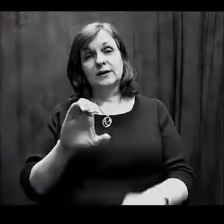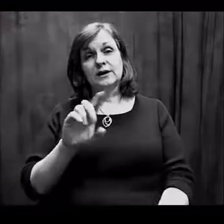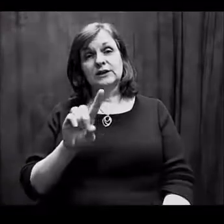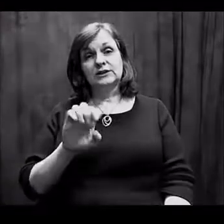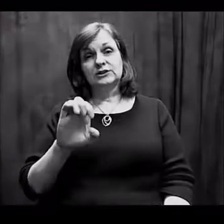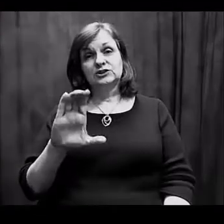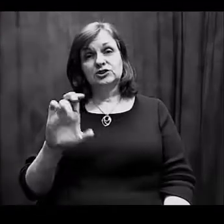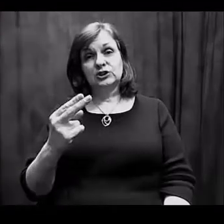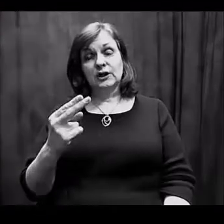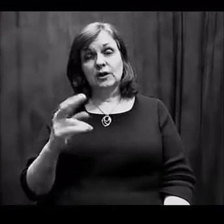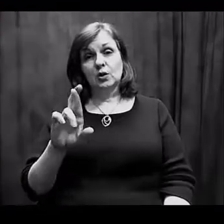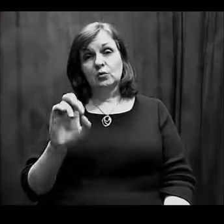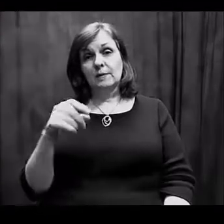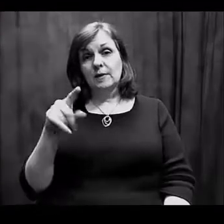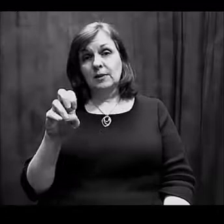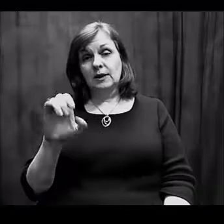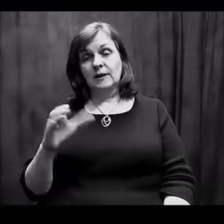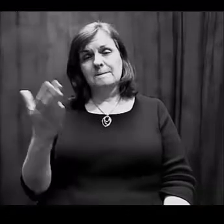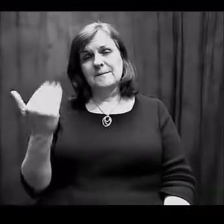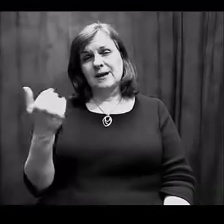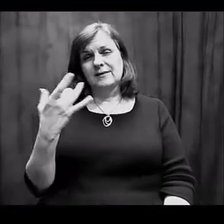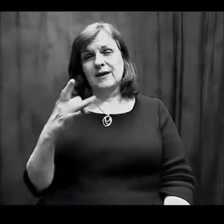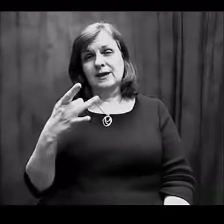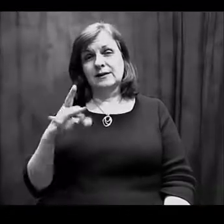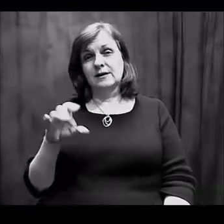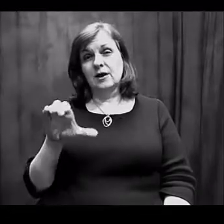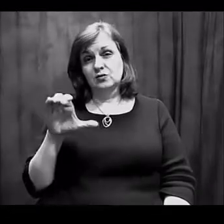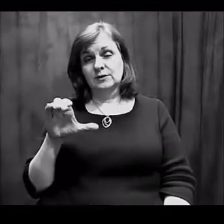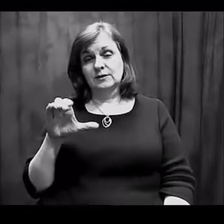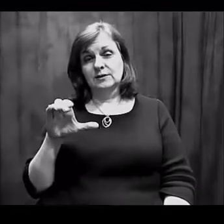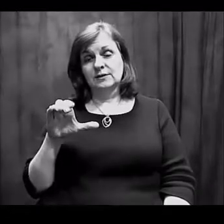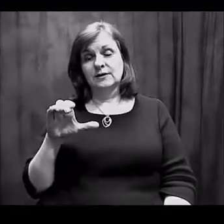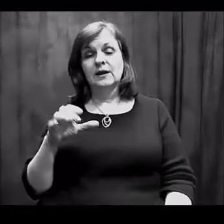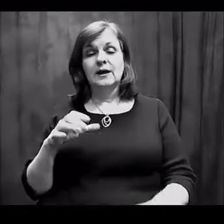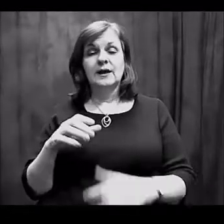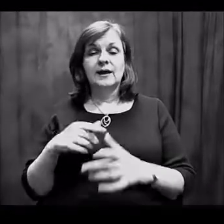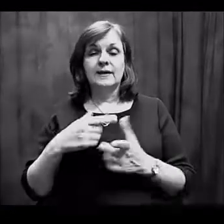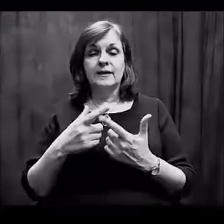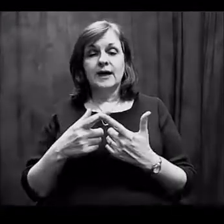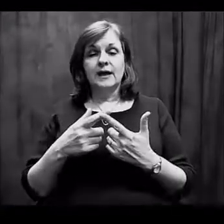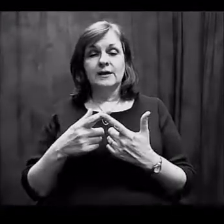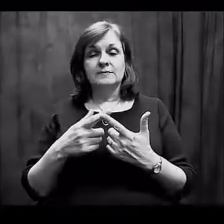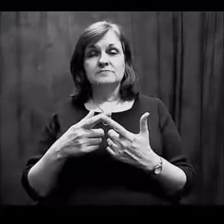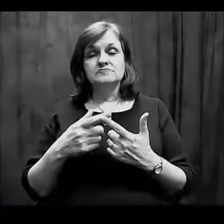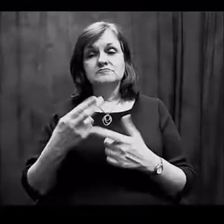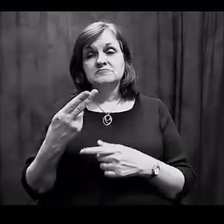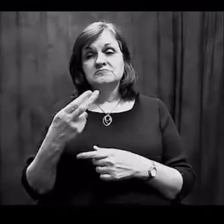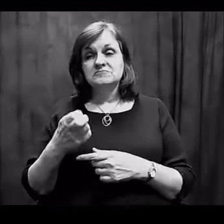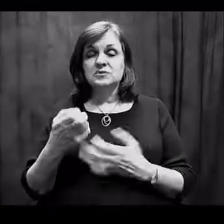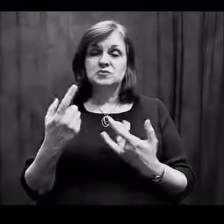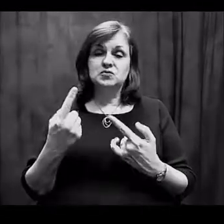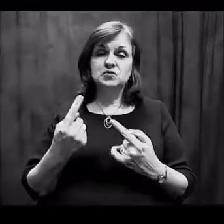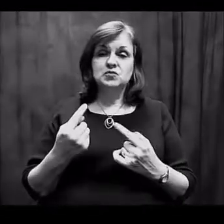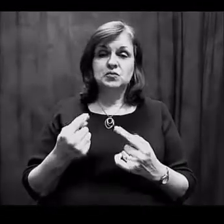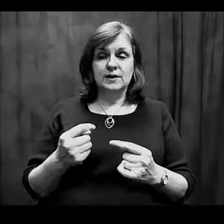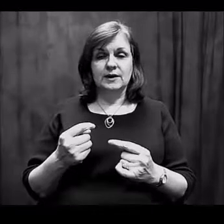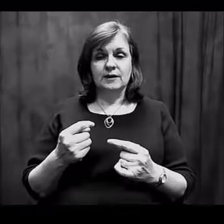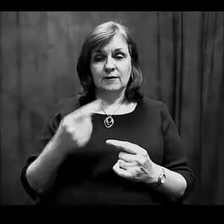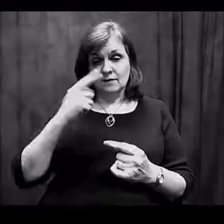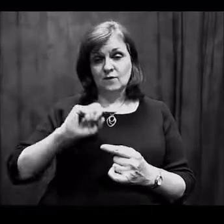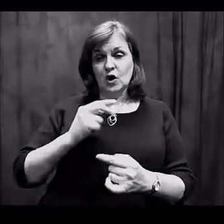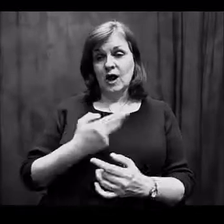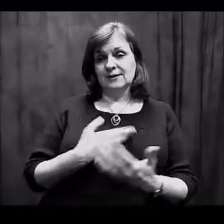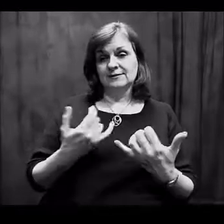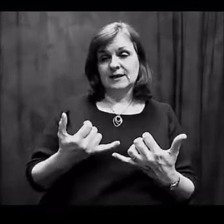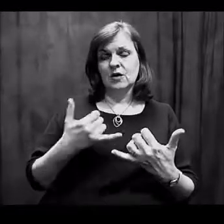He did his work in the Czech Republic in the mid-1800s, as I mentioned, and the big ideas were